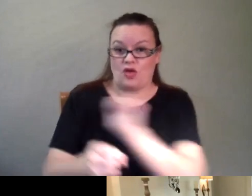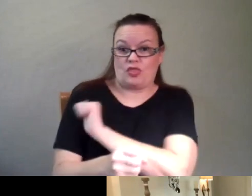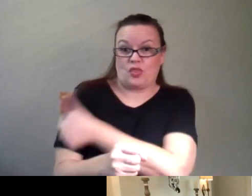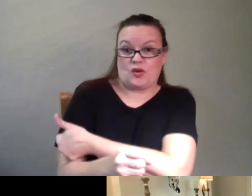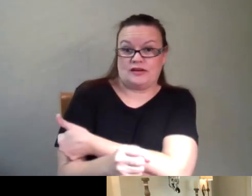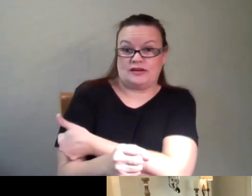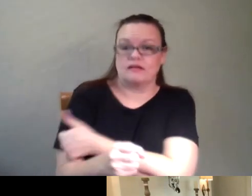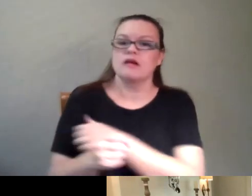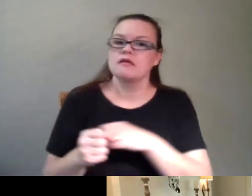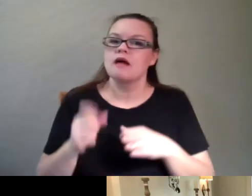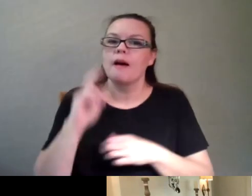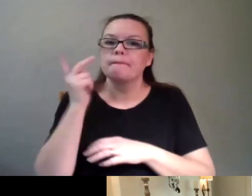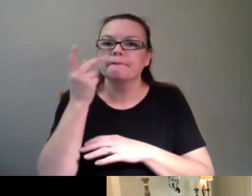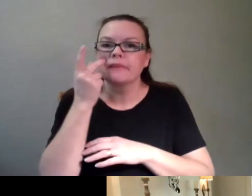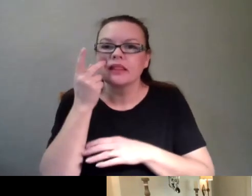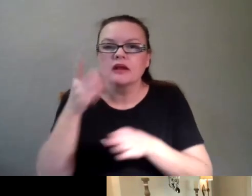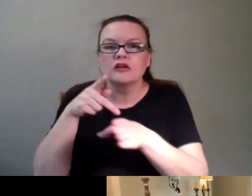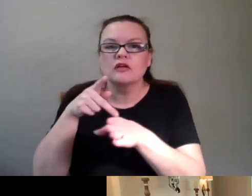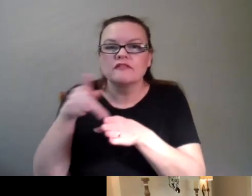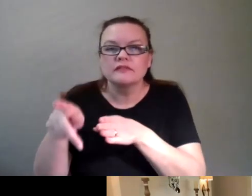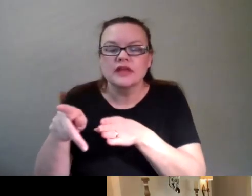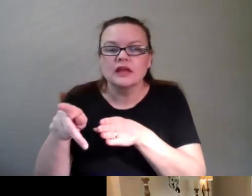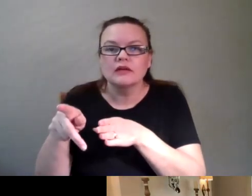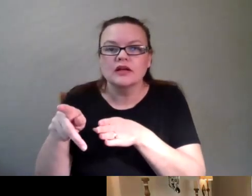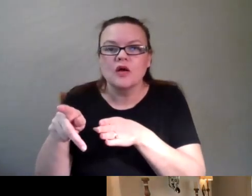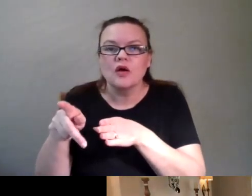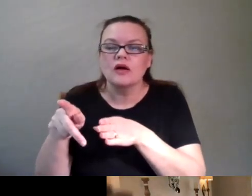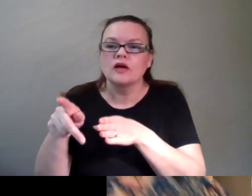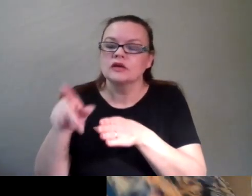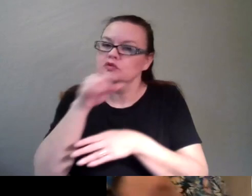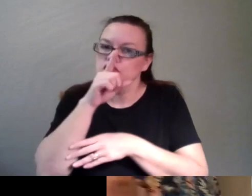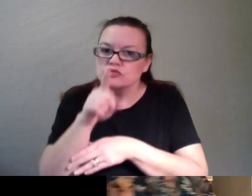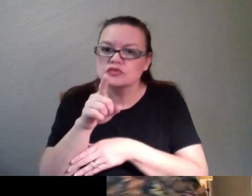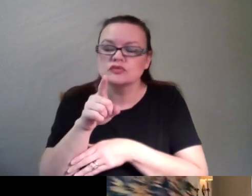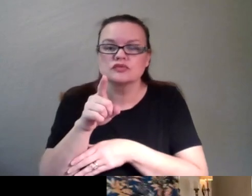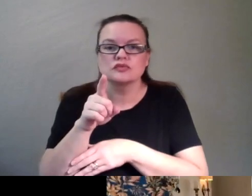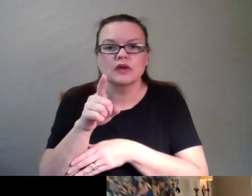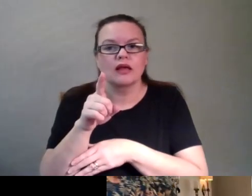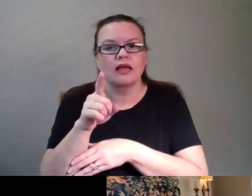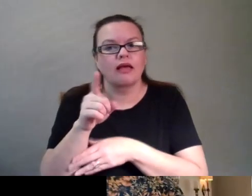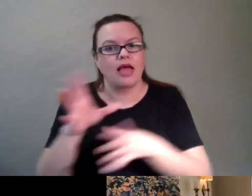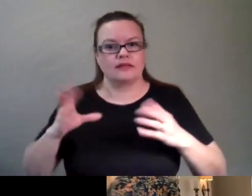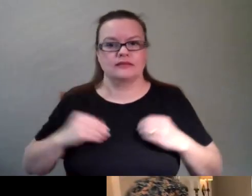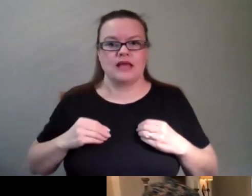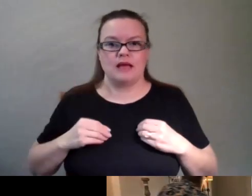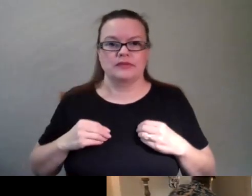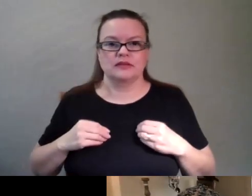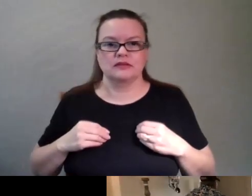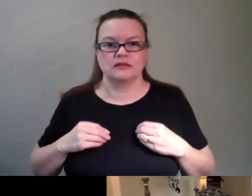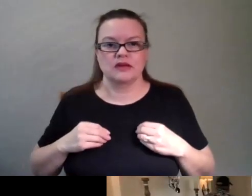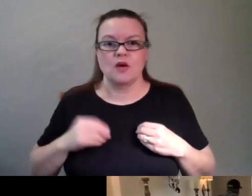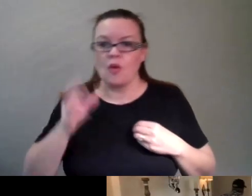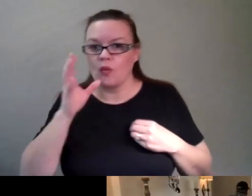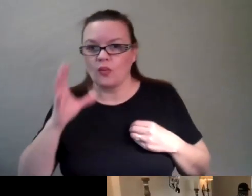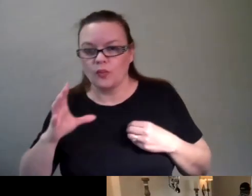politics relies on being personally powerful, and that's sometimes harder for women and people of color to